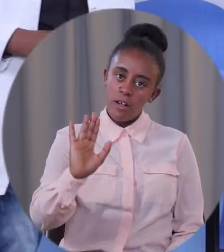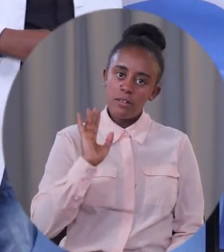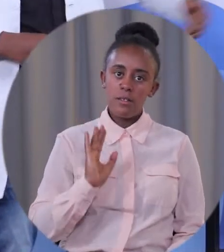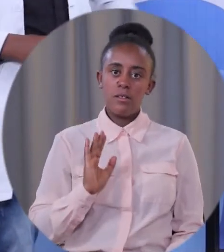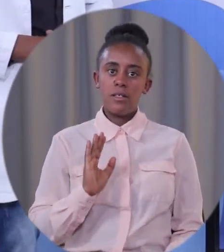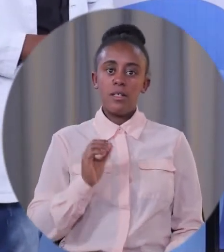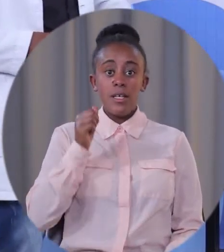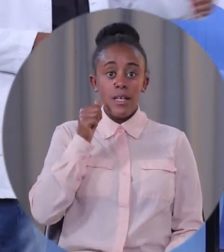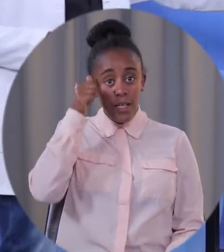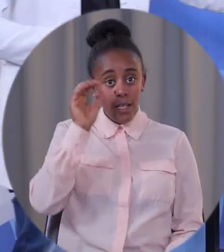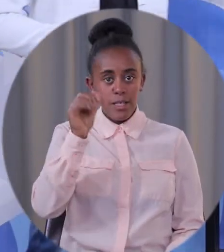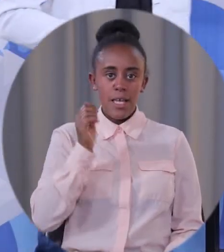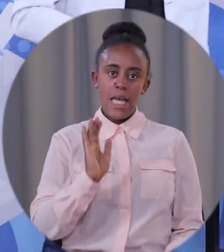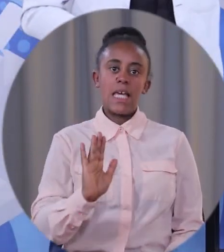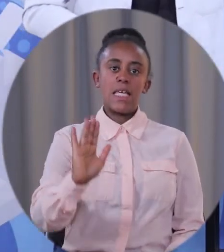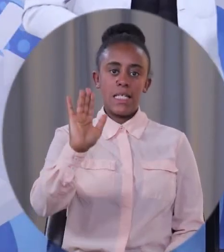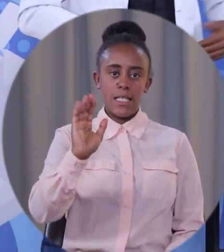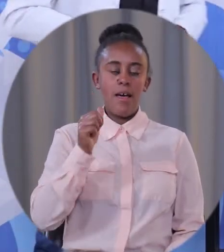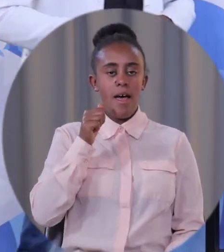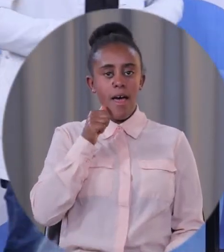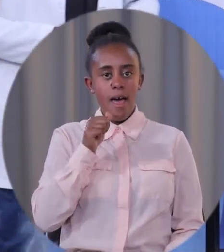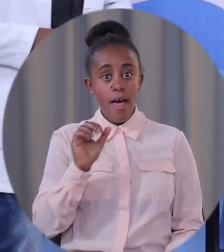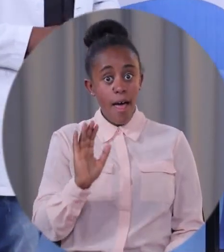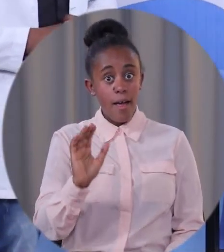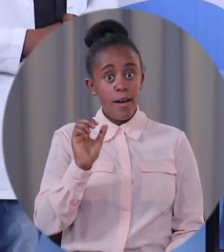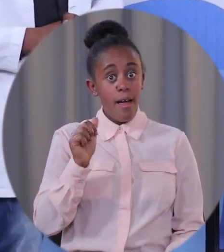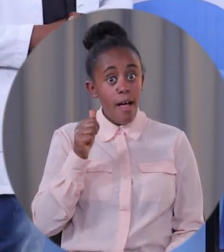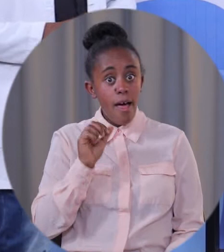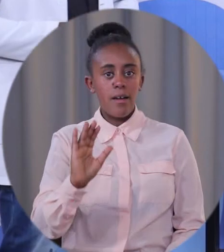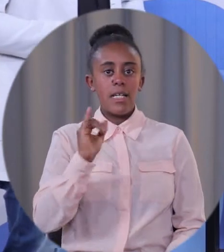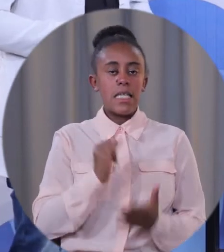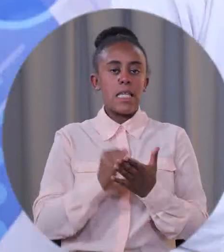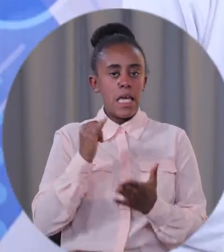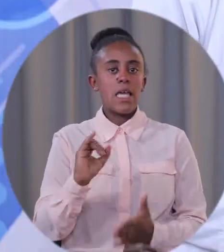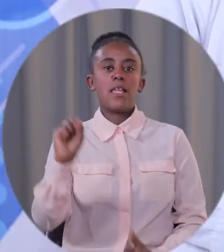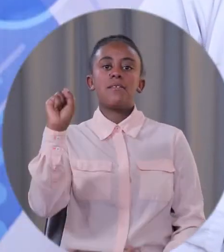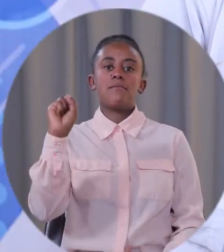his become his, her become hers, its become its.